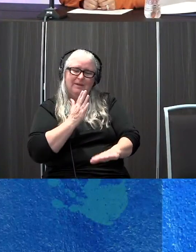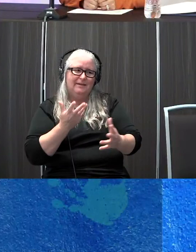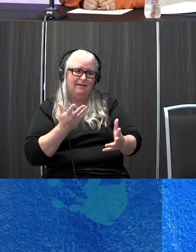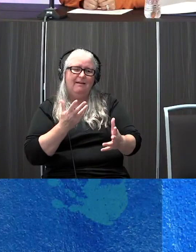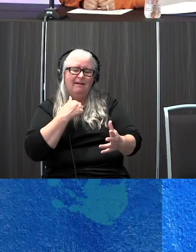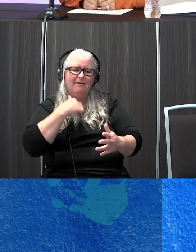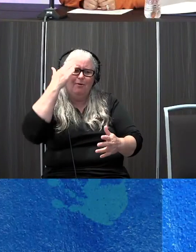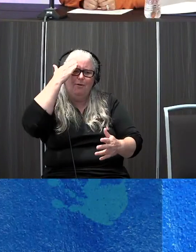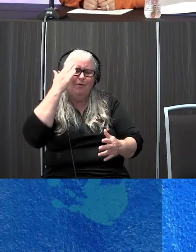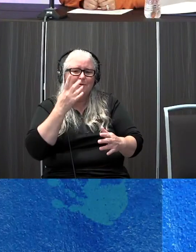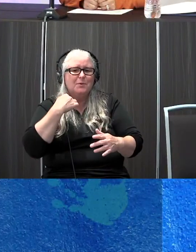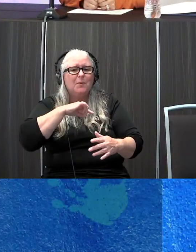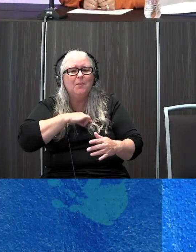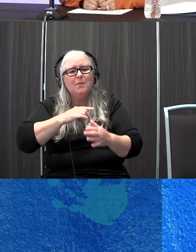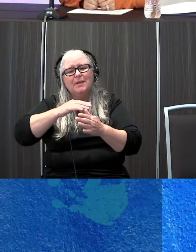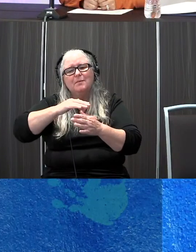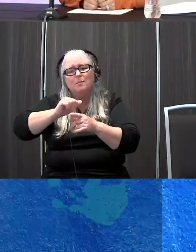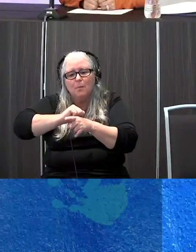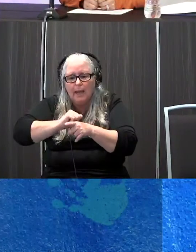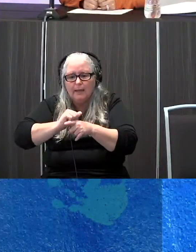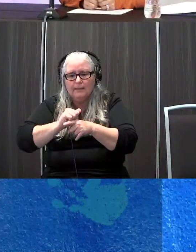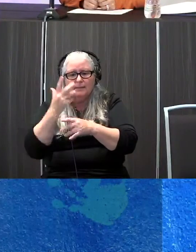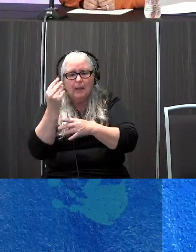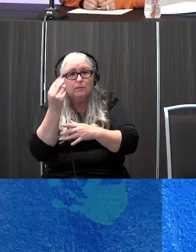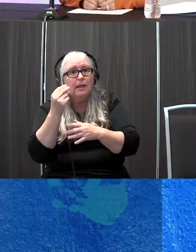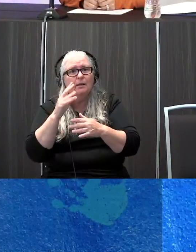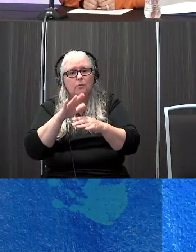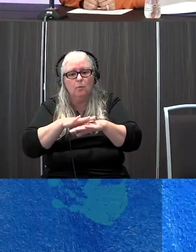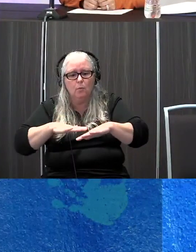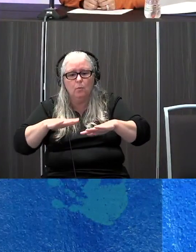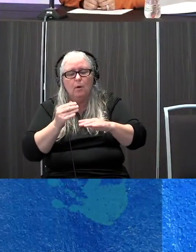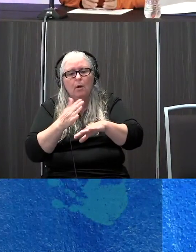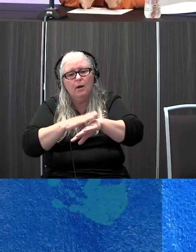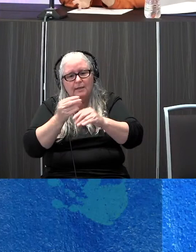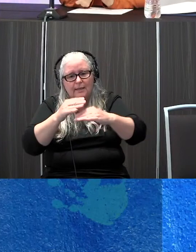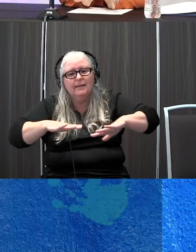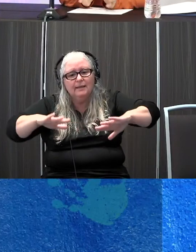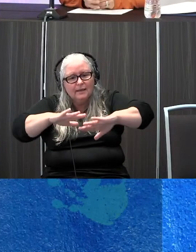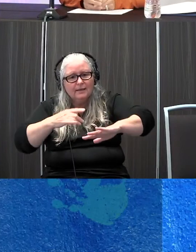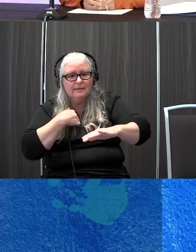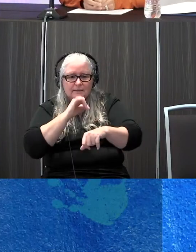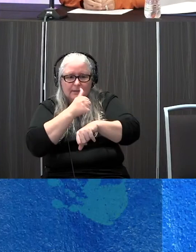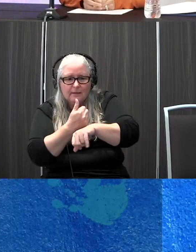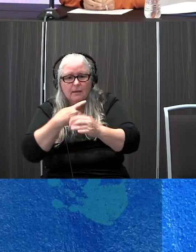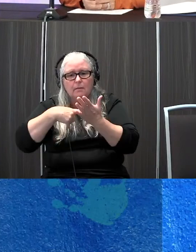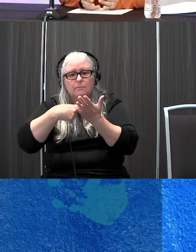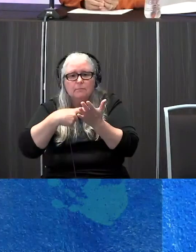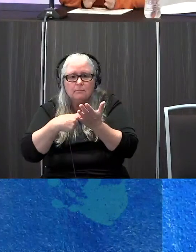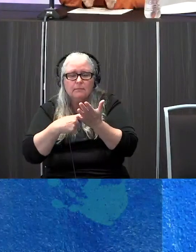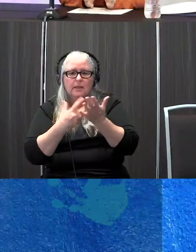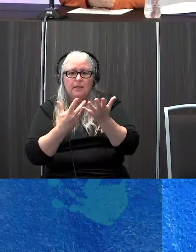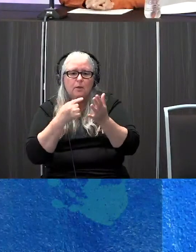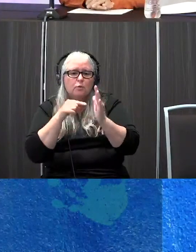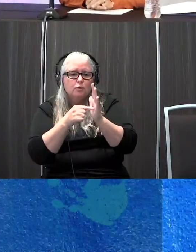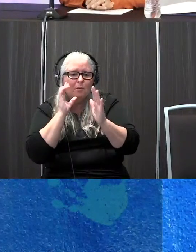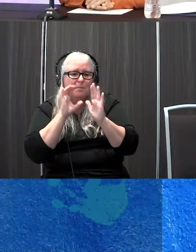we practiced outside the water. We set him up to be ready, and then we talked about it for a while and even showed